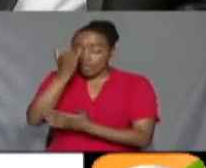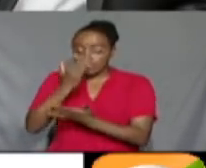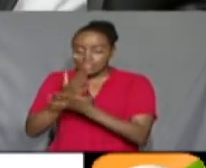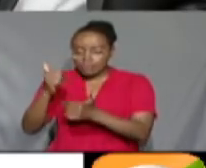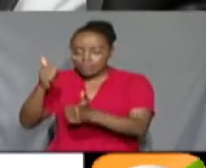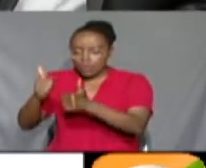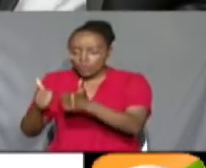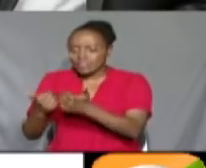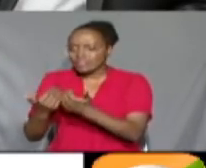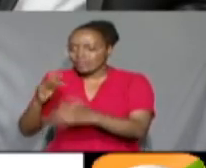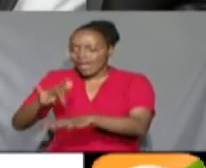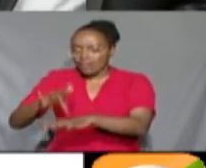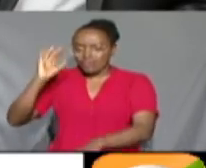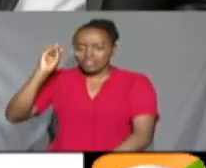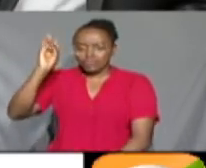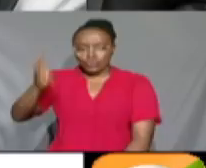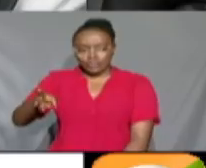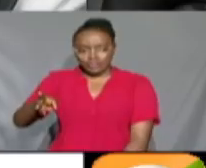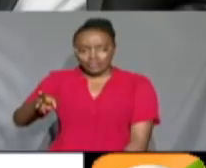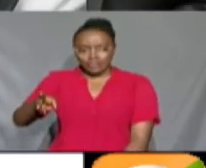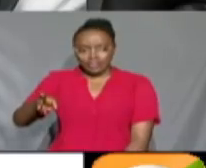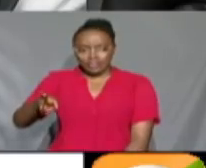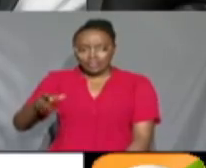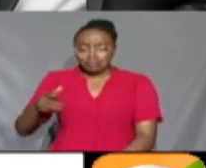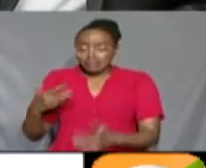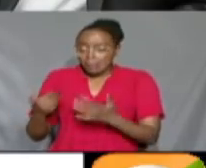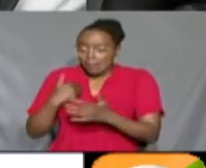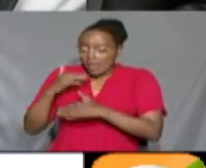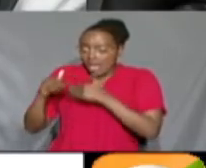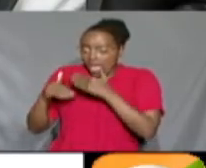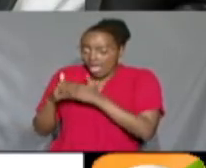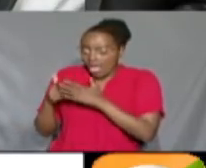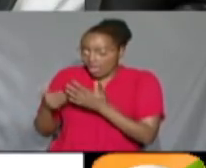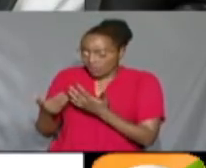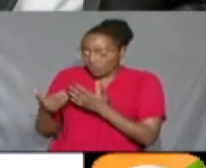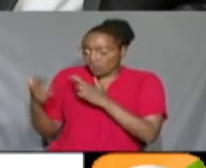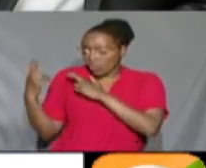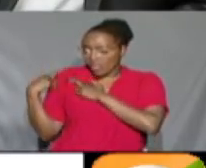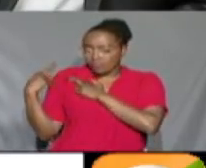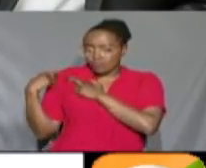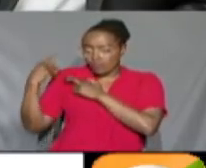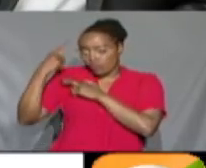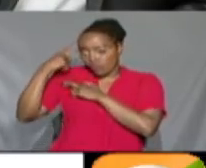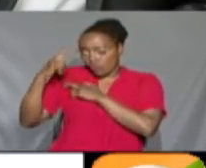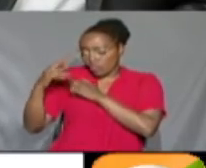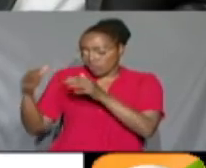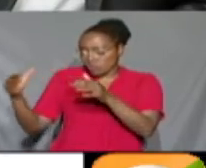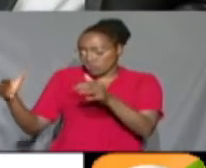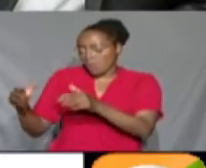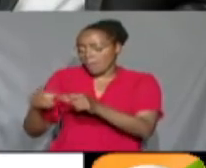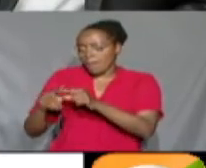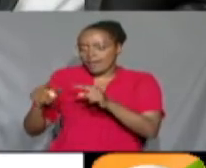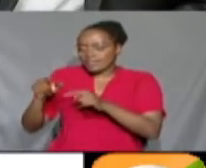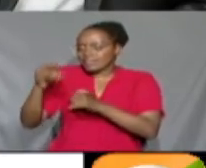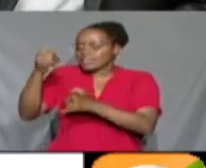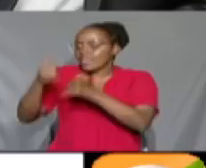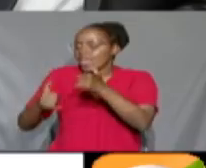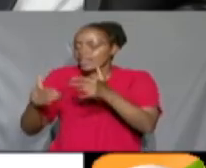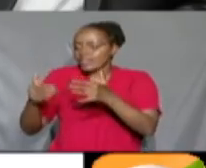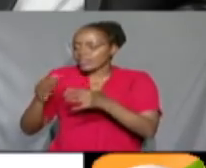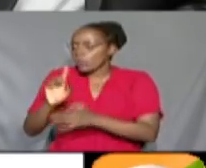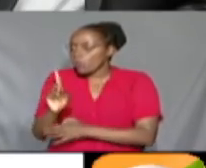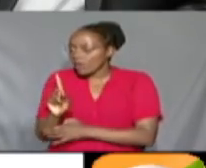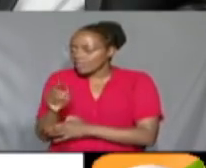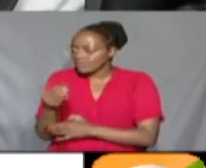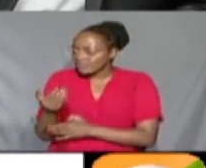is going to affect you in one way or the other. You may not have all the insights into the mandate of the task force moving forward, but when does this end? You know, is it